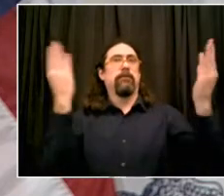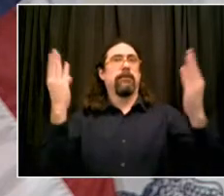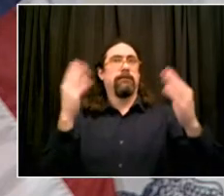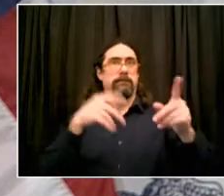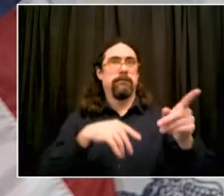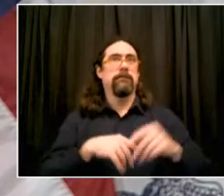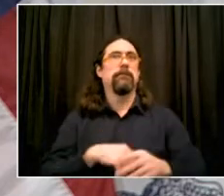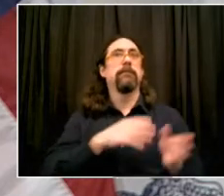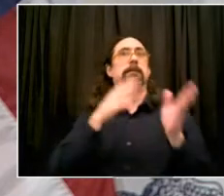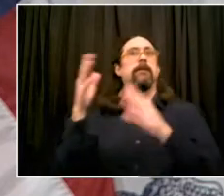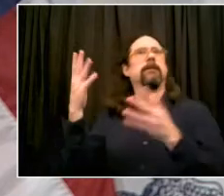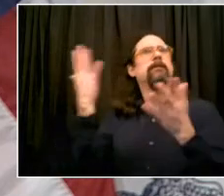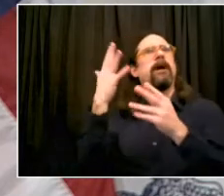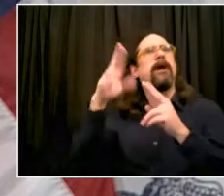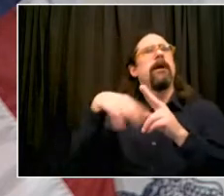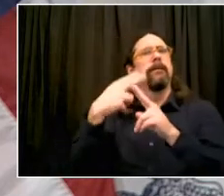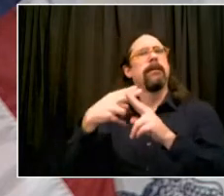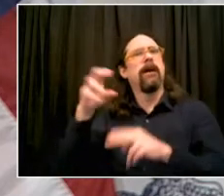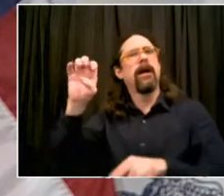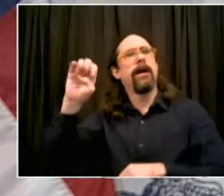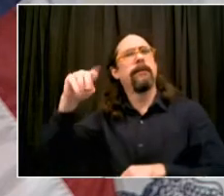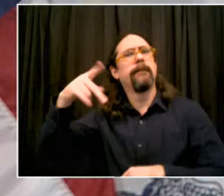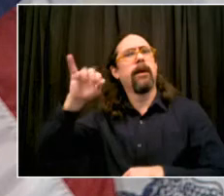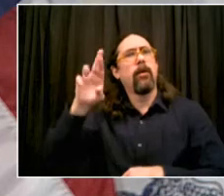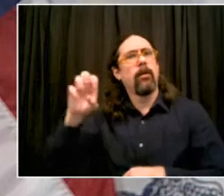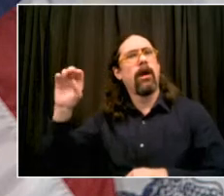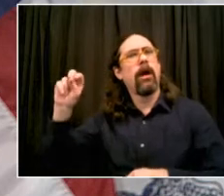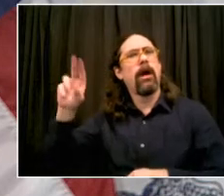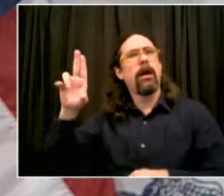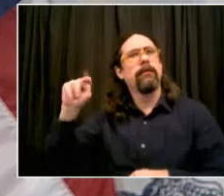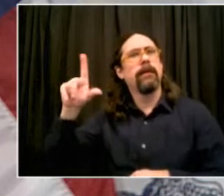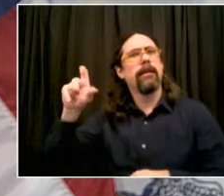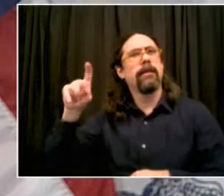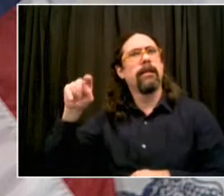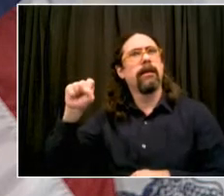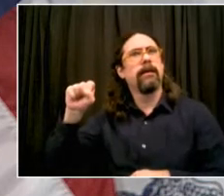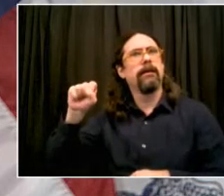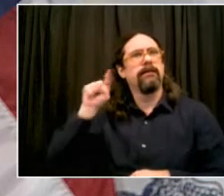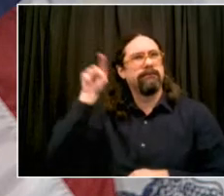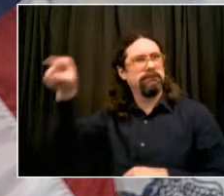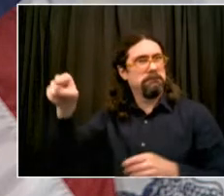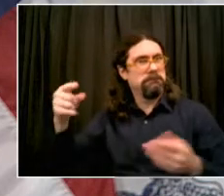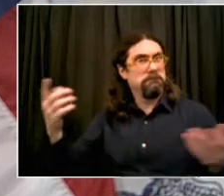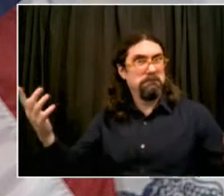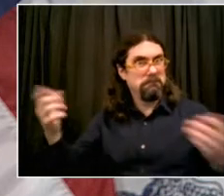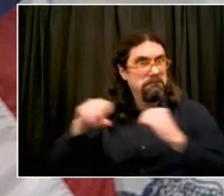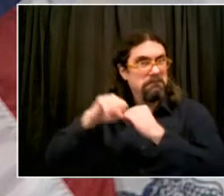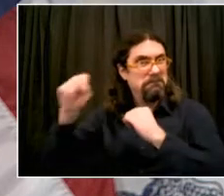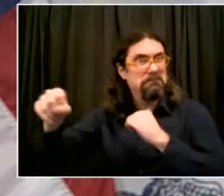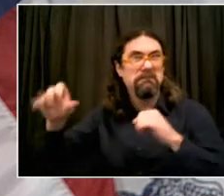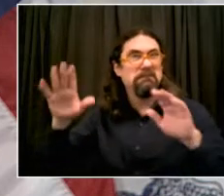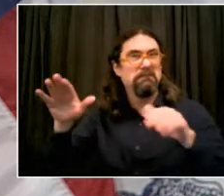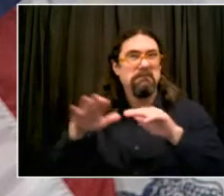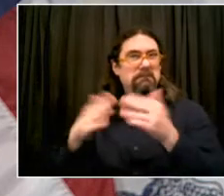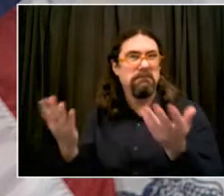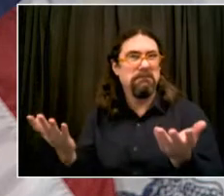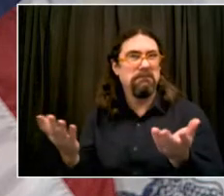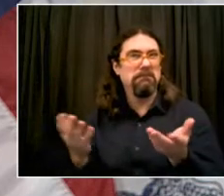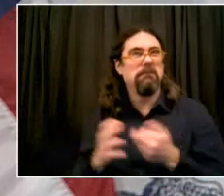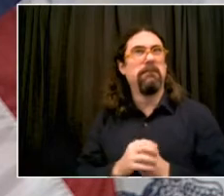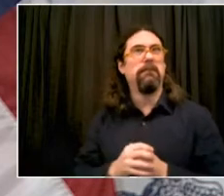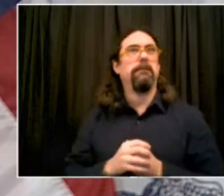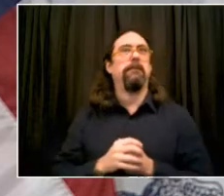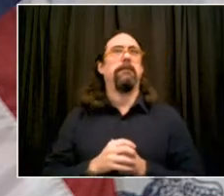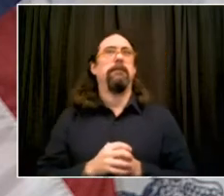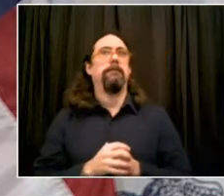really distressing. But I want to get Empire Outlets going. I want to get it to 24/7 basis. I want to get an ample supply. People of